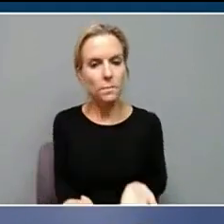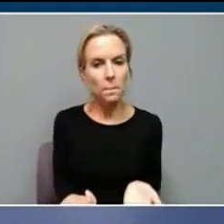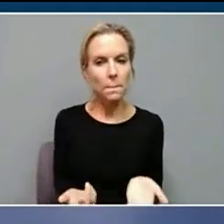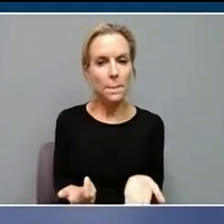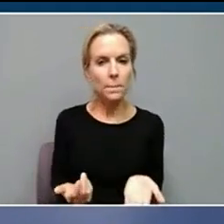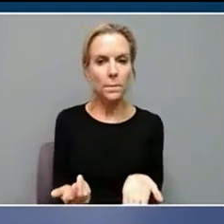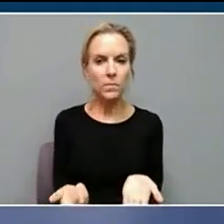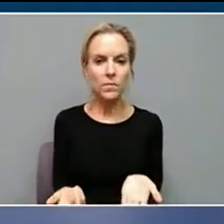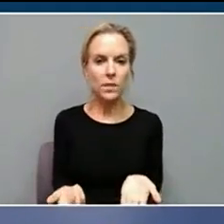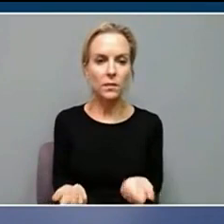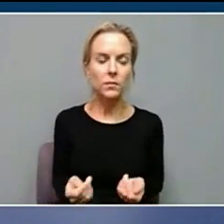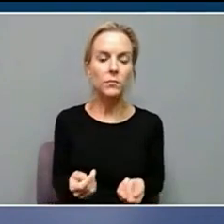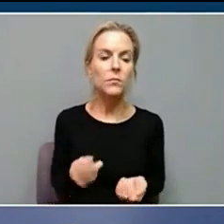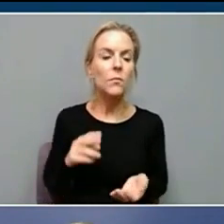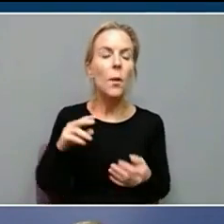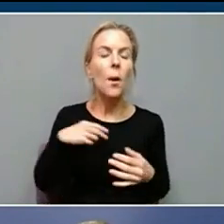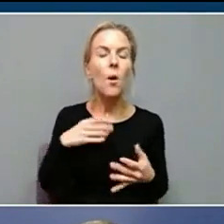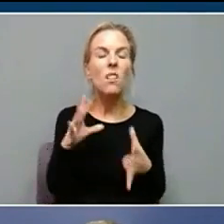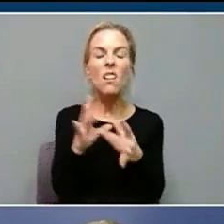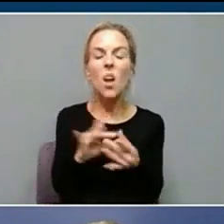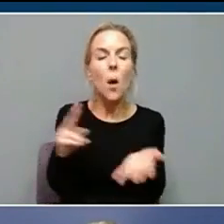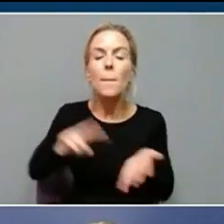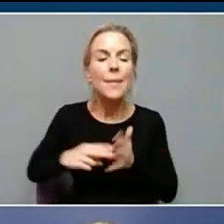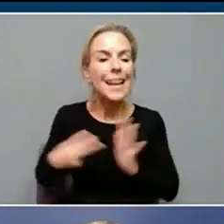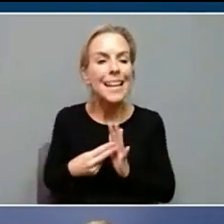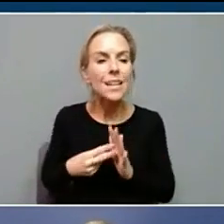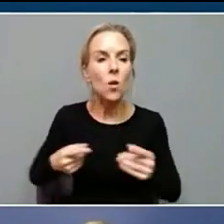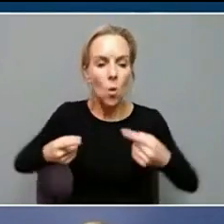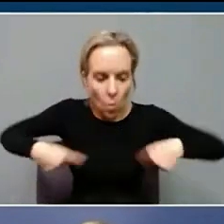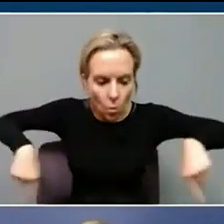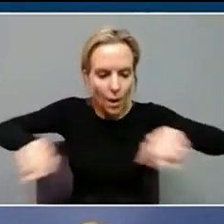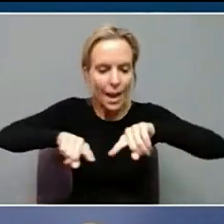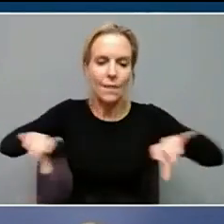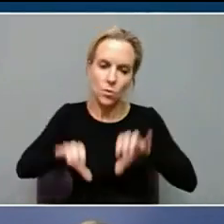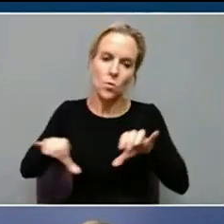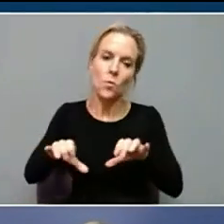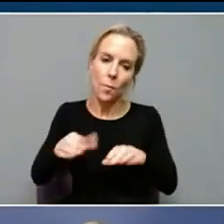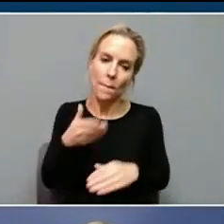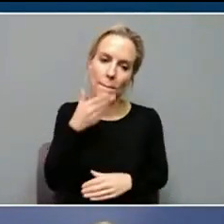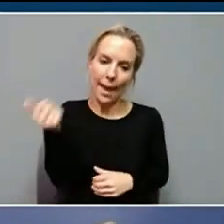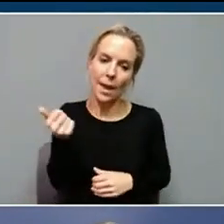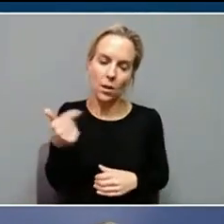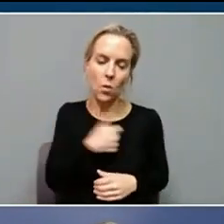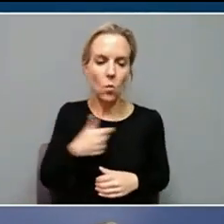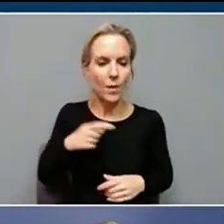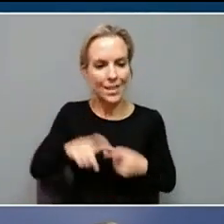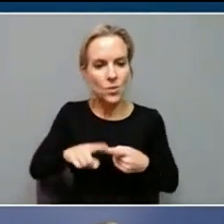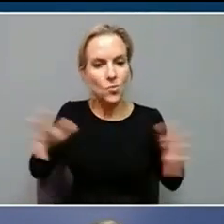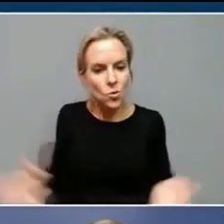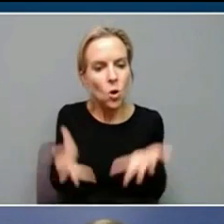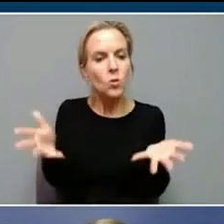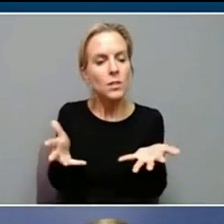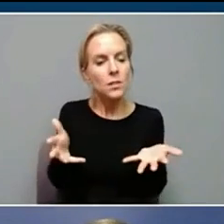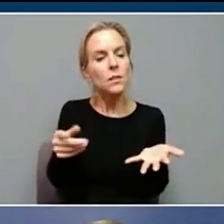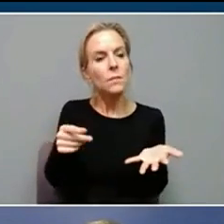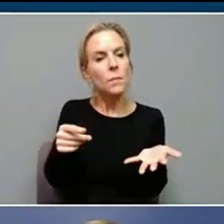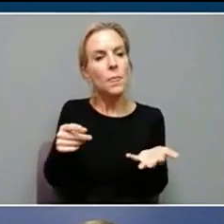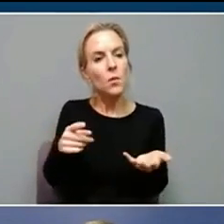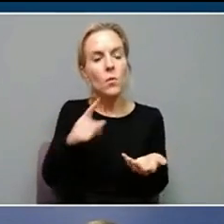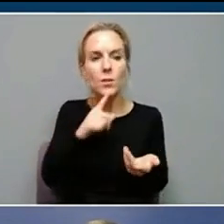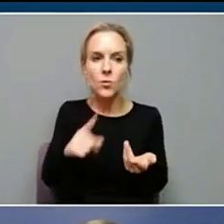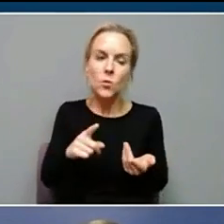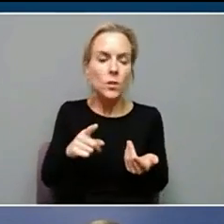what all that means is we got to do better. And we also have to lift up those that are in the hospital